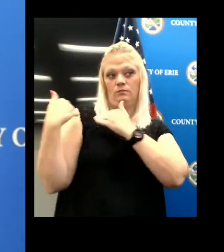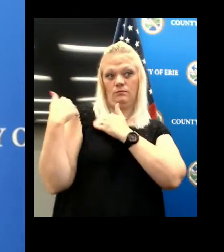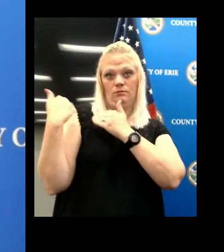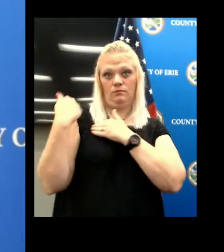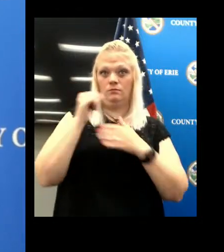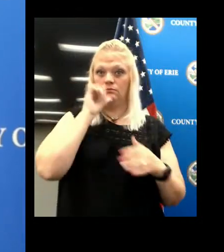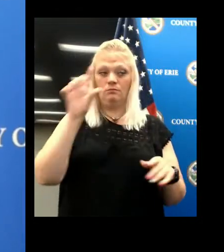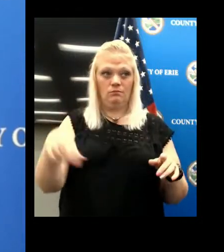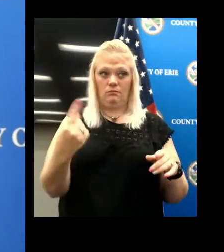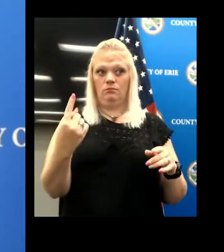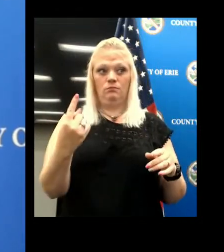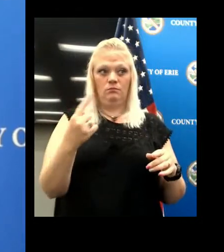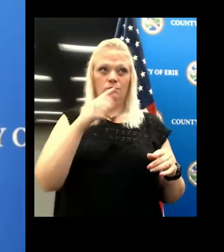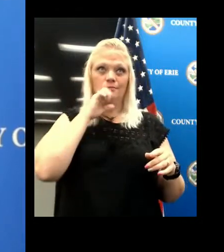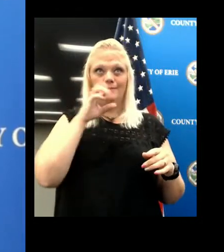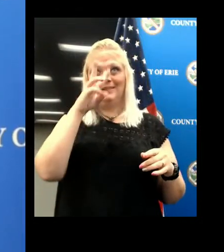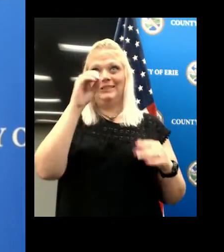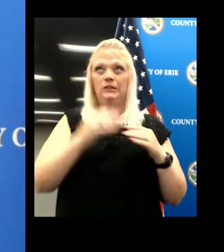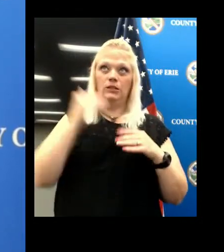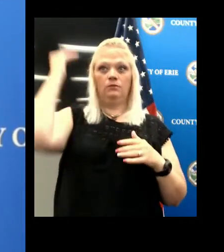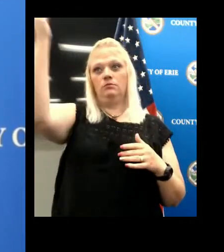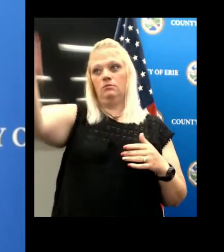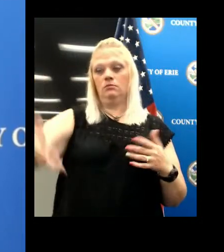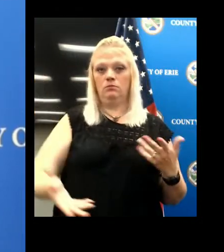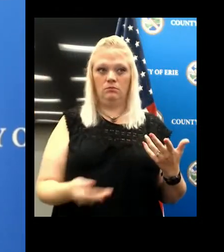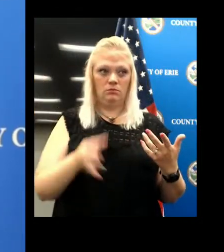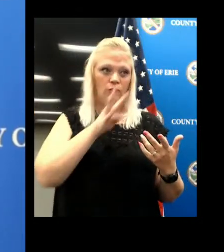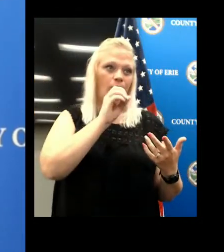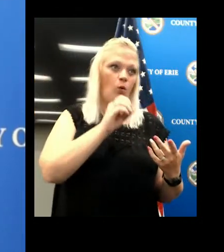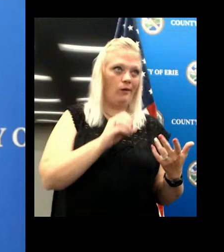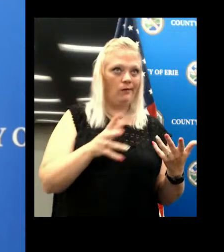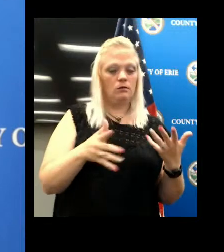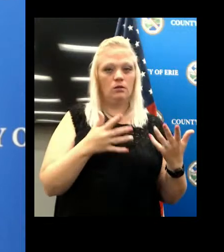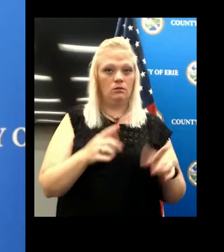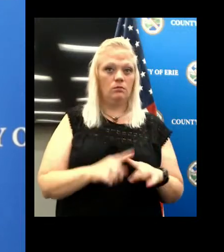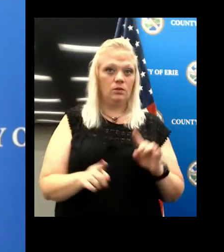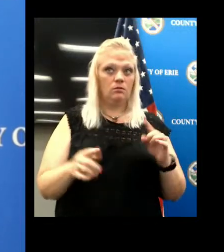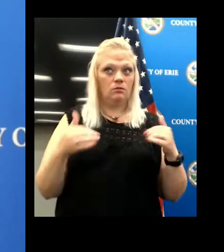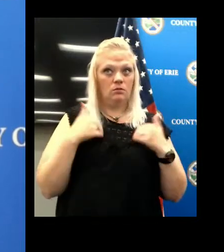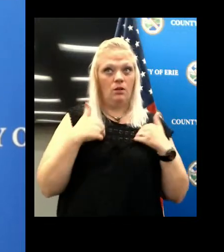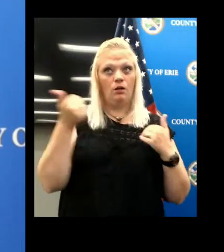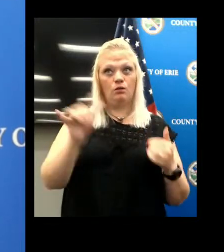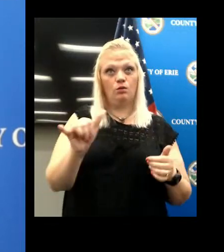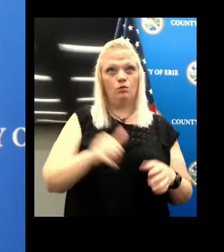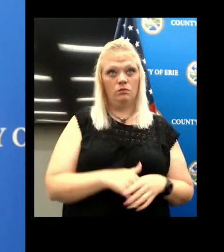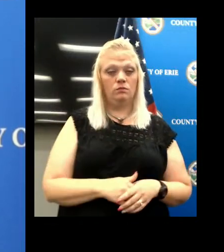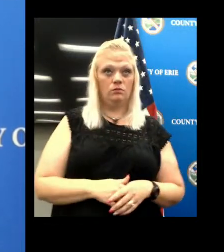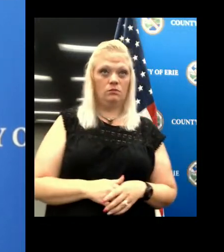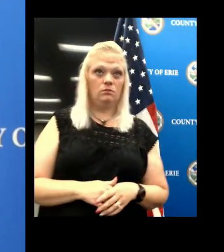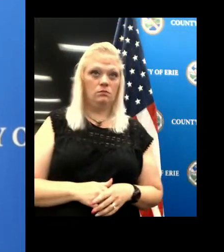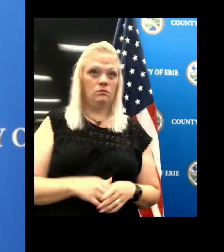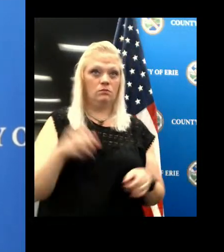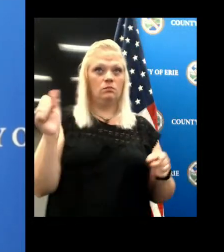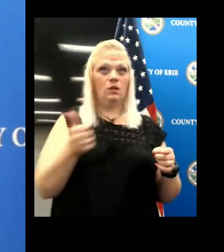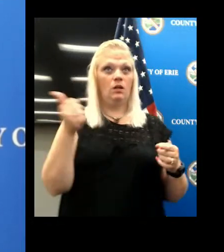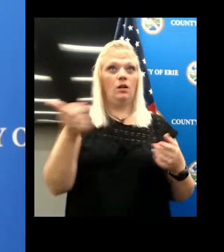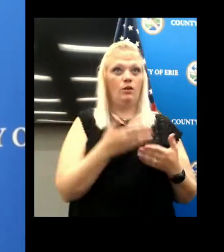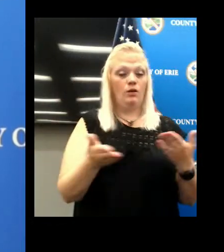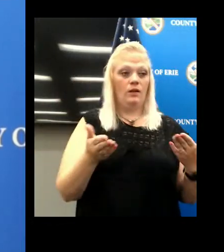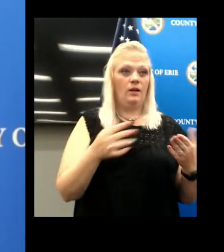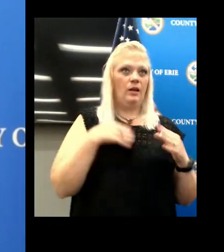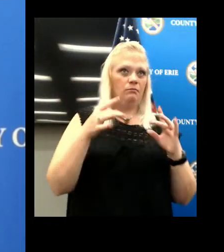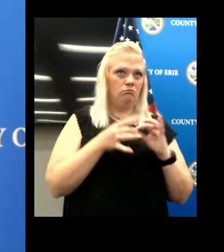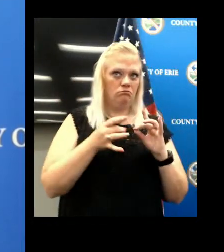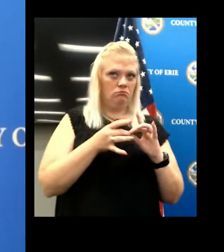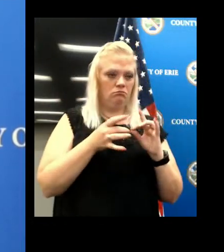not just the 60-year-olds and the 70-year-olds and the 40-year-olds, but the younger ones too. And the other thing that I